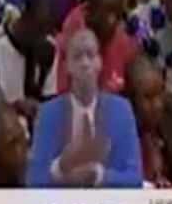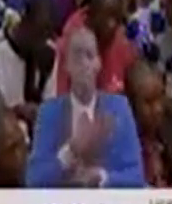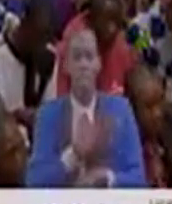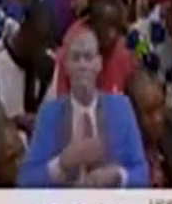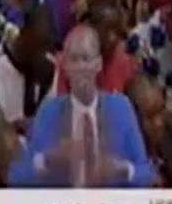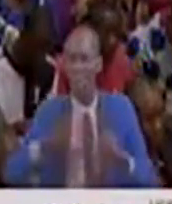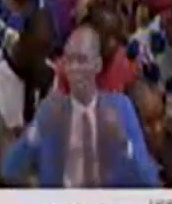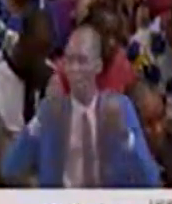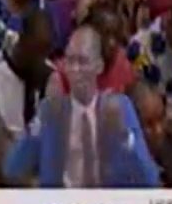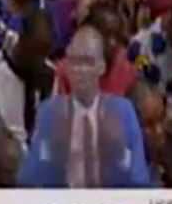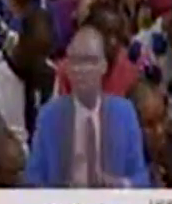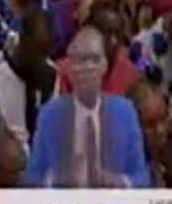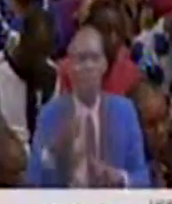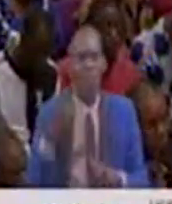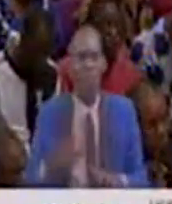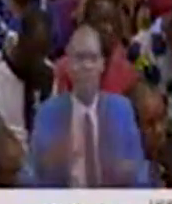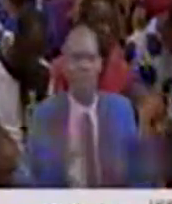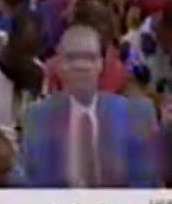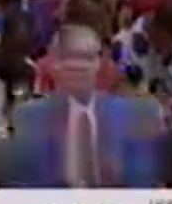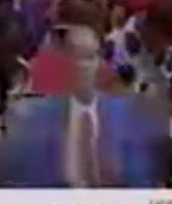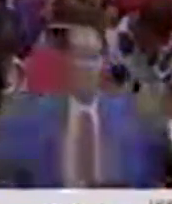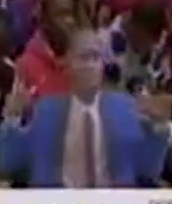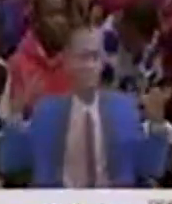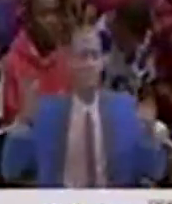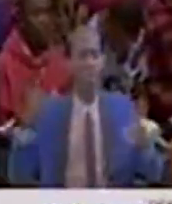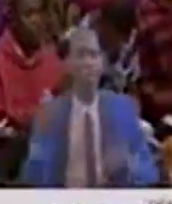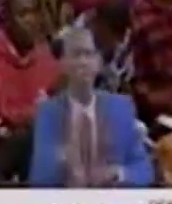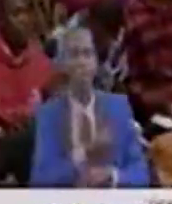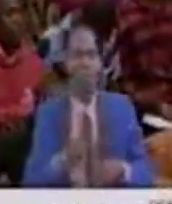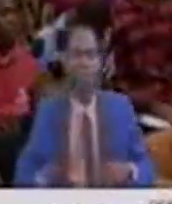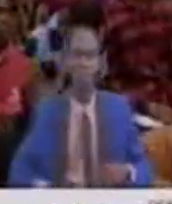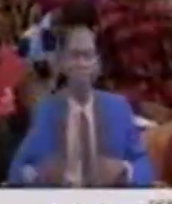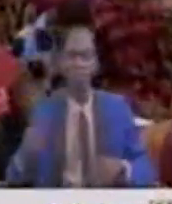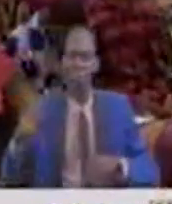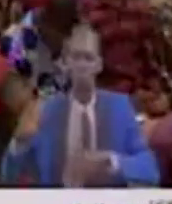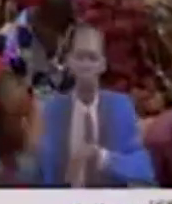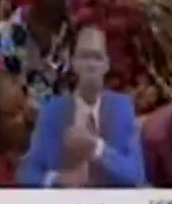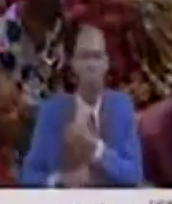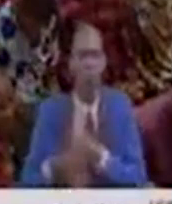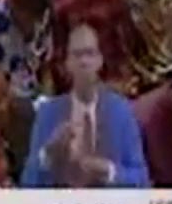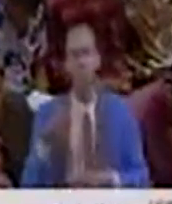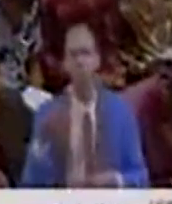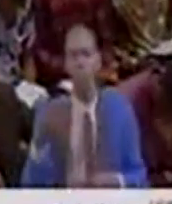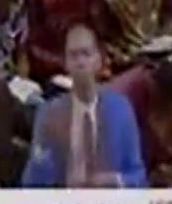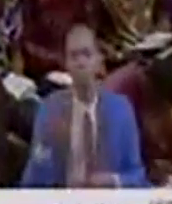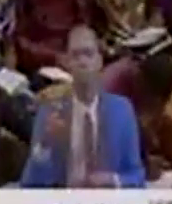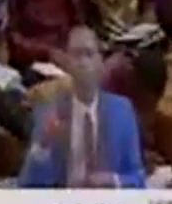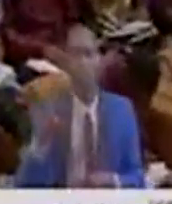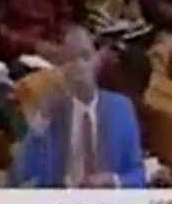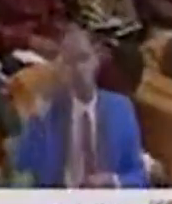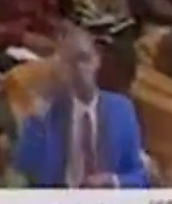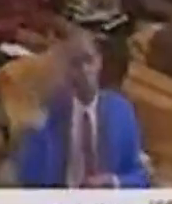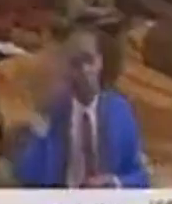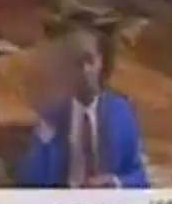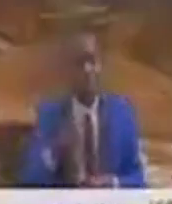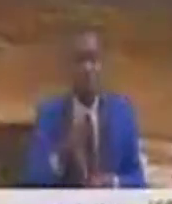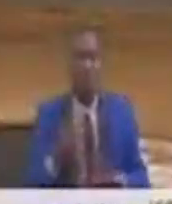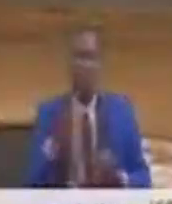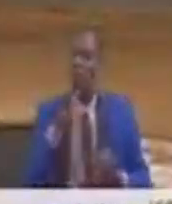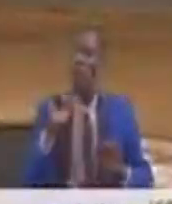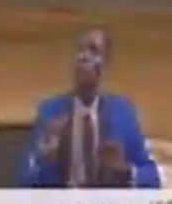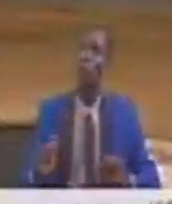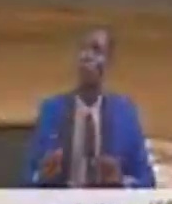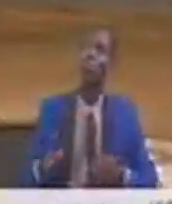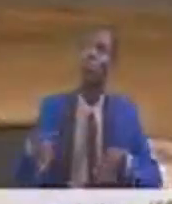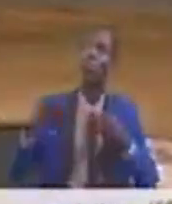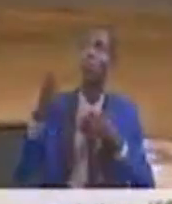the angel of the Lord smote him, because he gave not God the